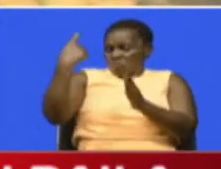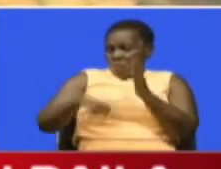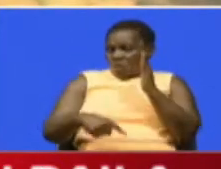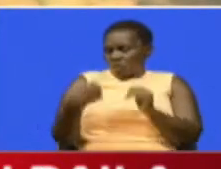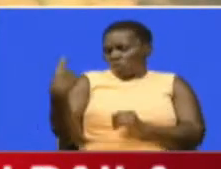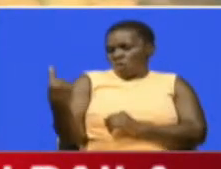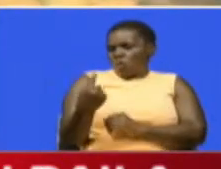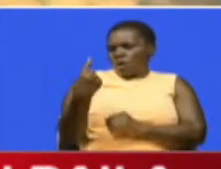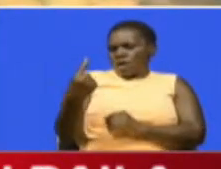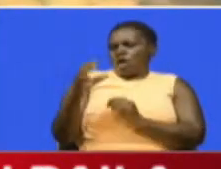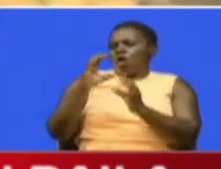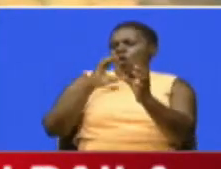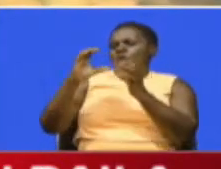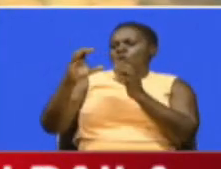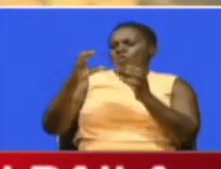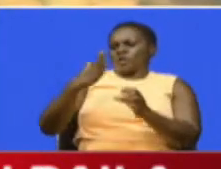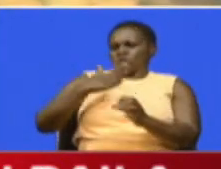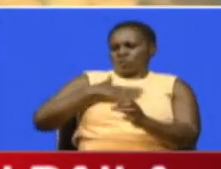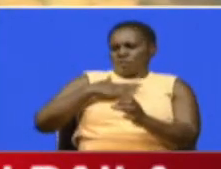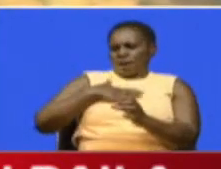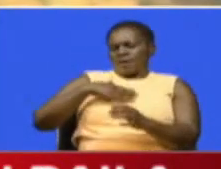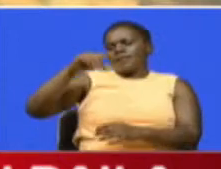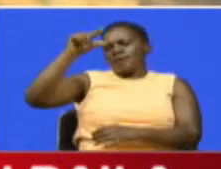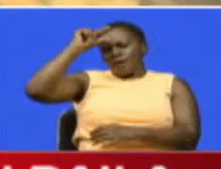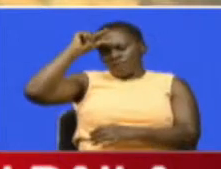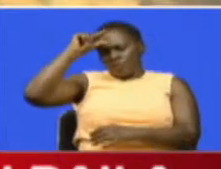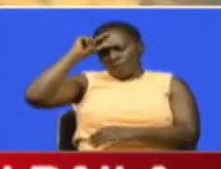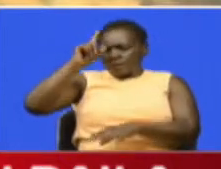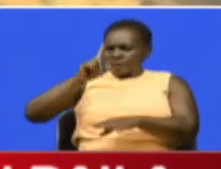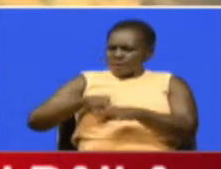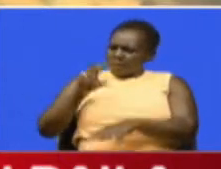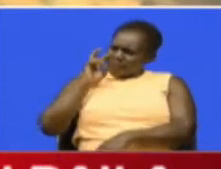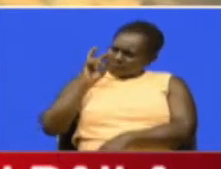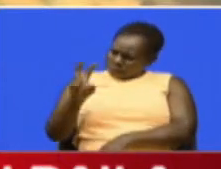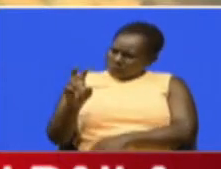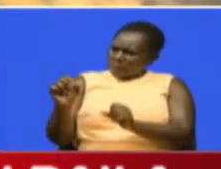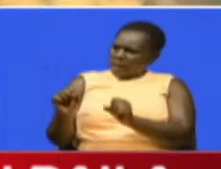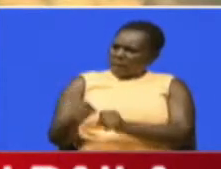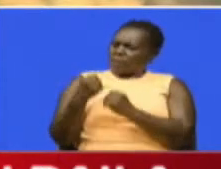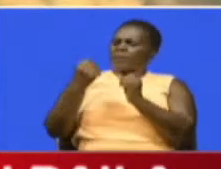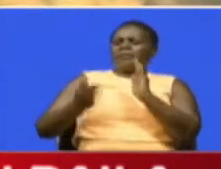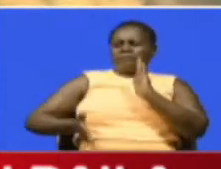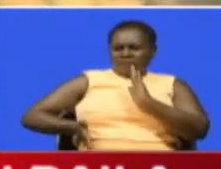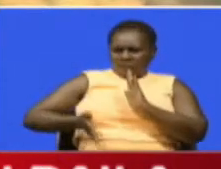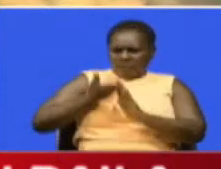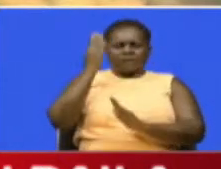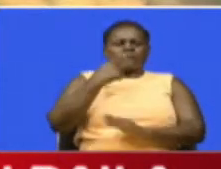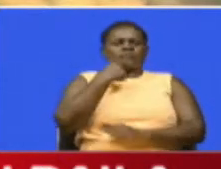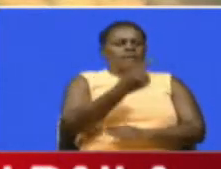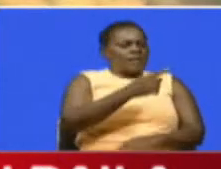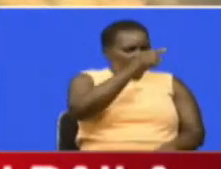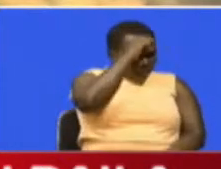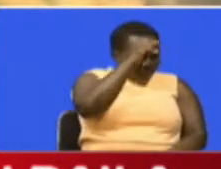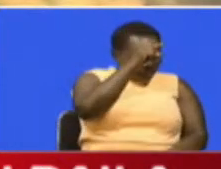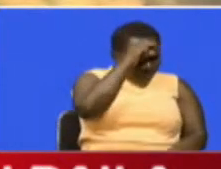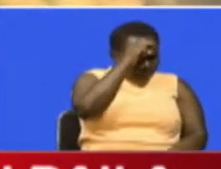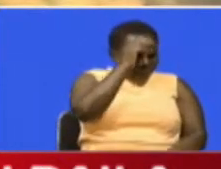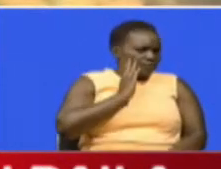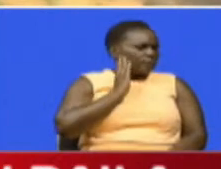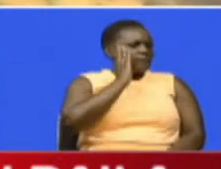my communication with the government. That when I see things happening, I tell them straight